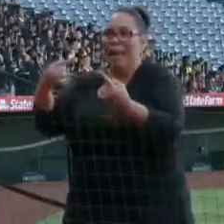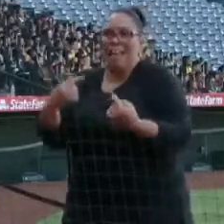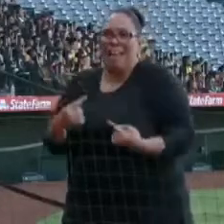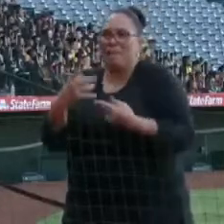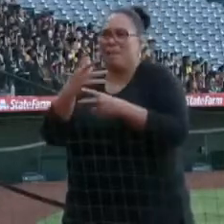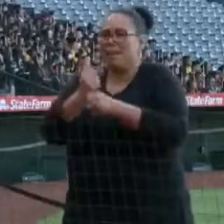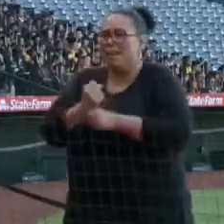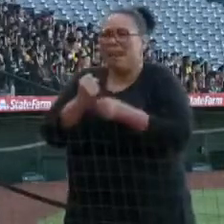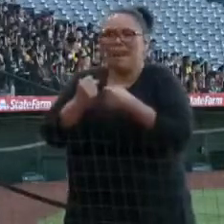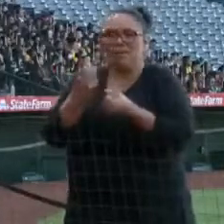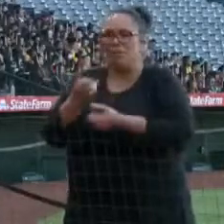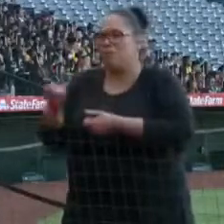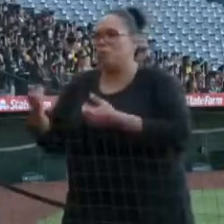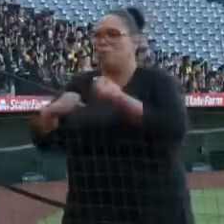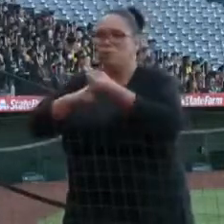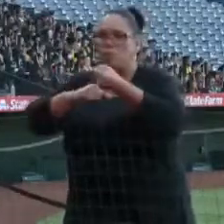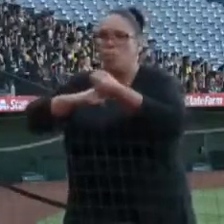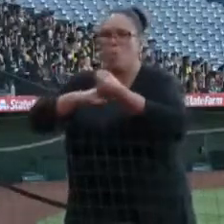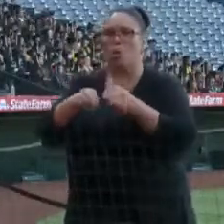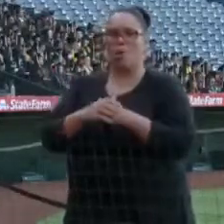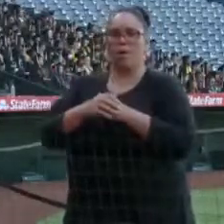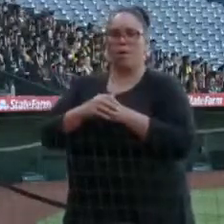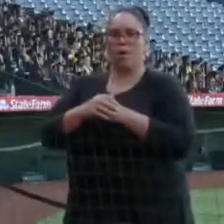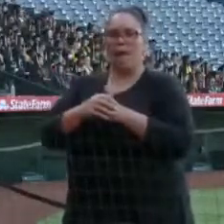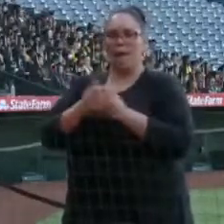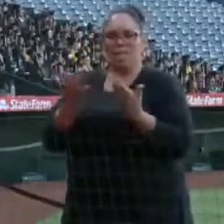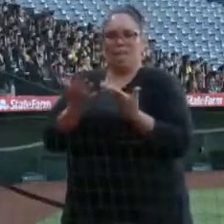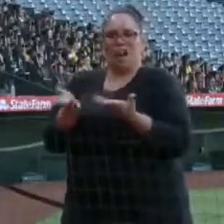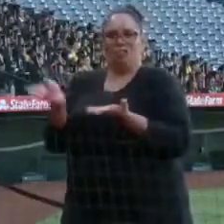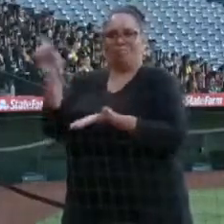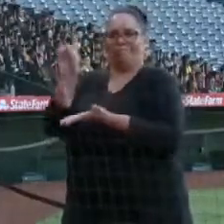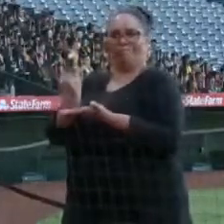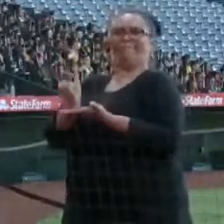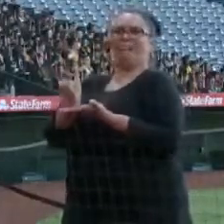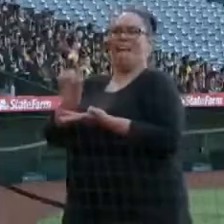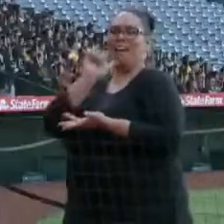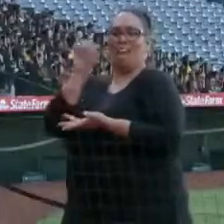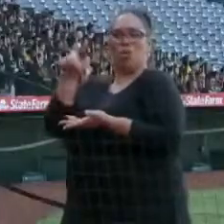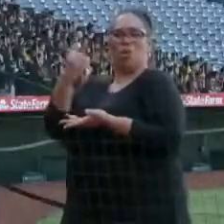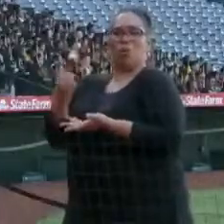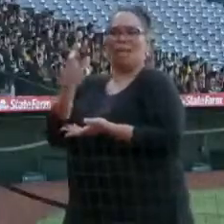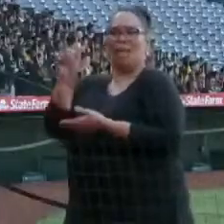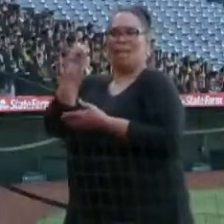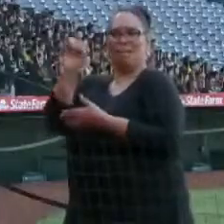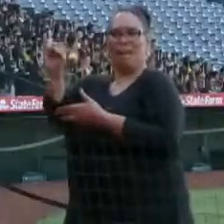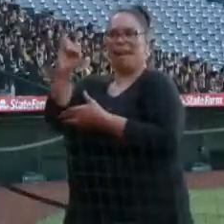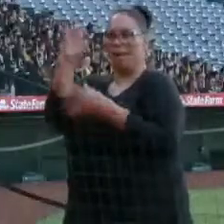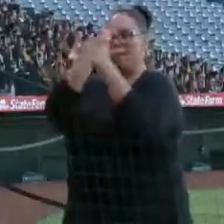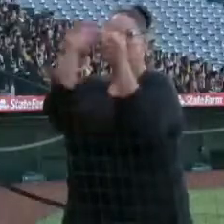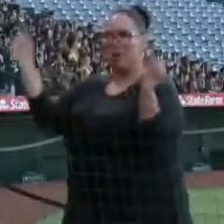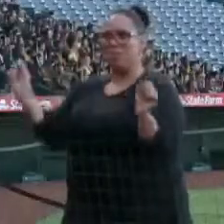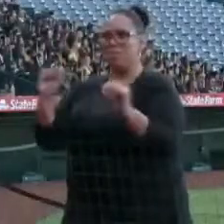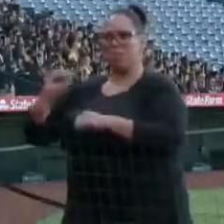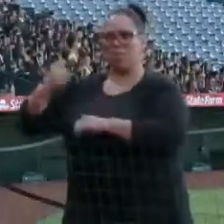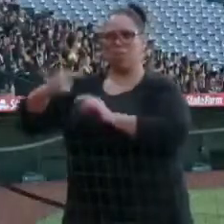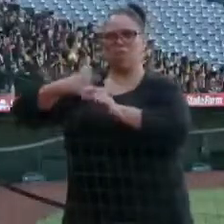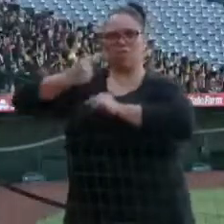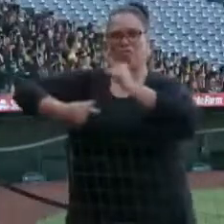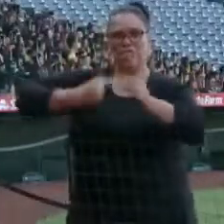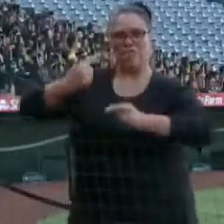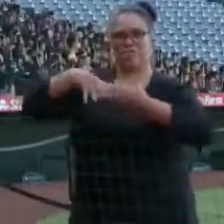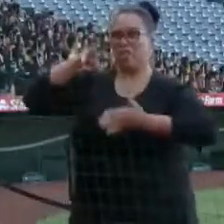and support. I'm here in front of you today, not only as the ASI president, but as a first-generation student and fellow